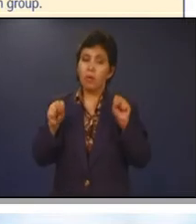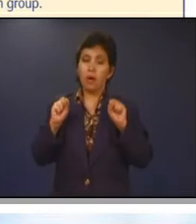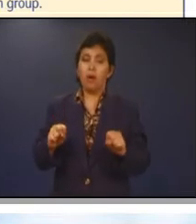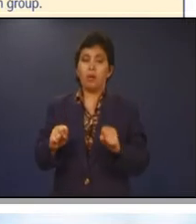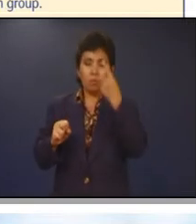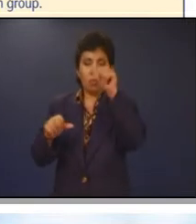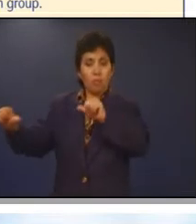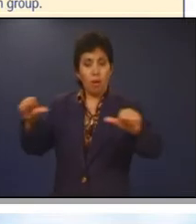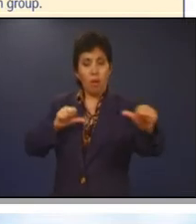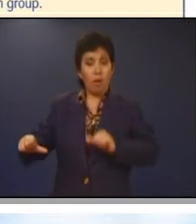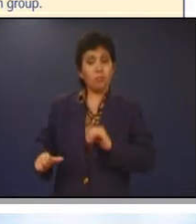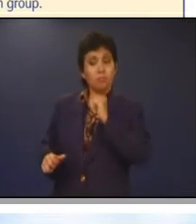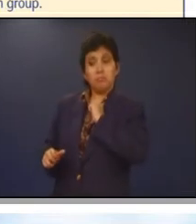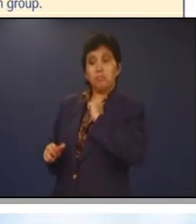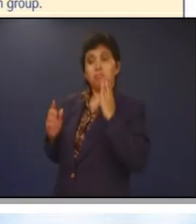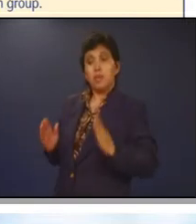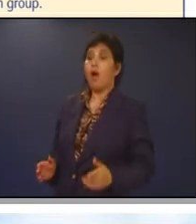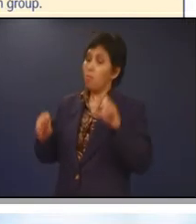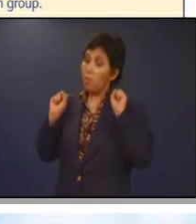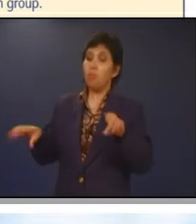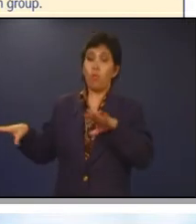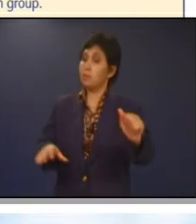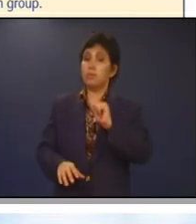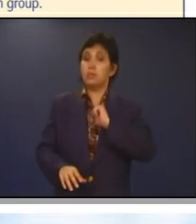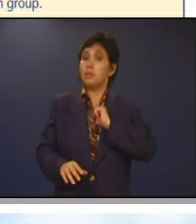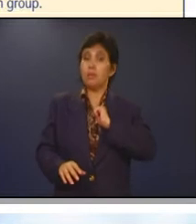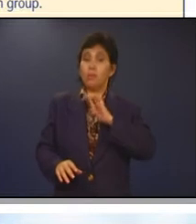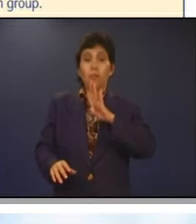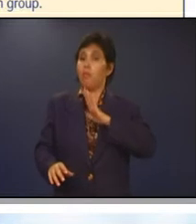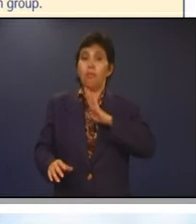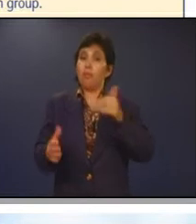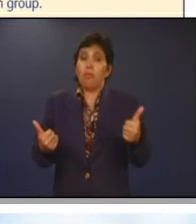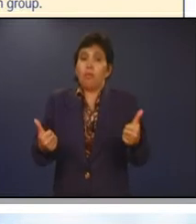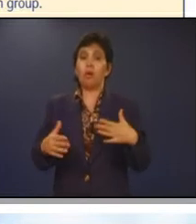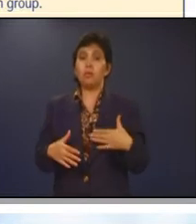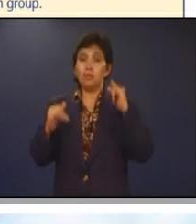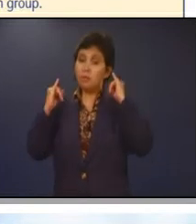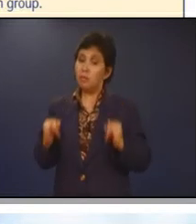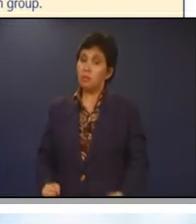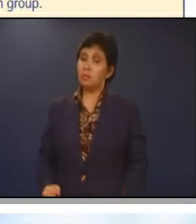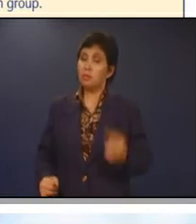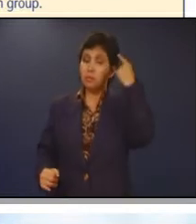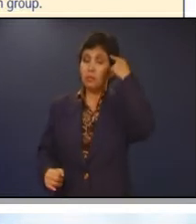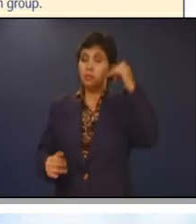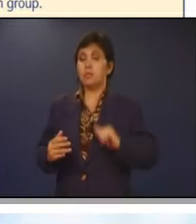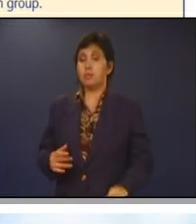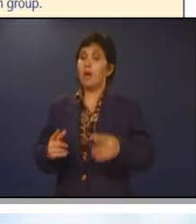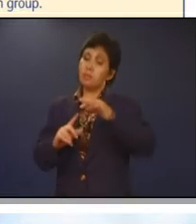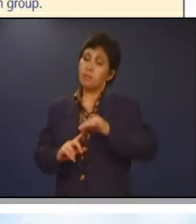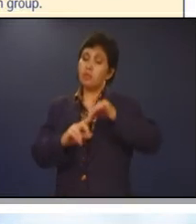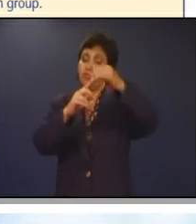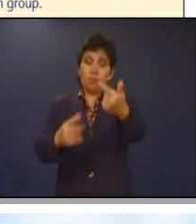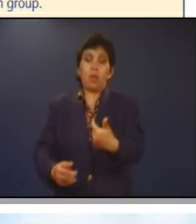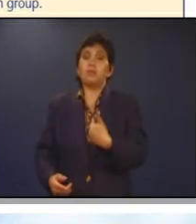ability to act on oneself. I don't need other people's opinion. I can do it myself. There's a need for individual distinctiveness.